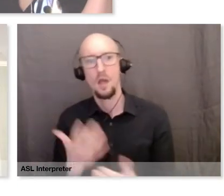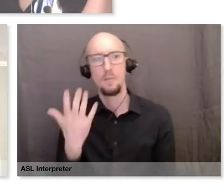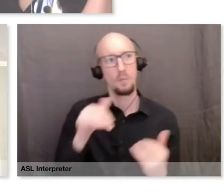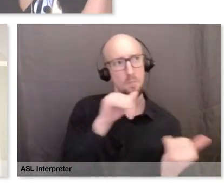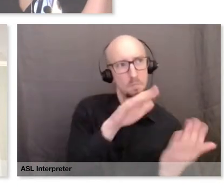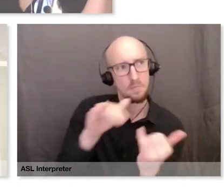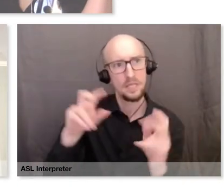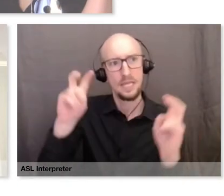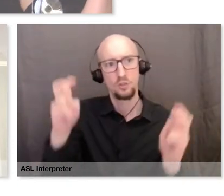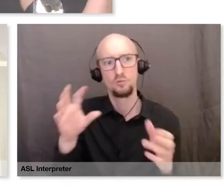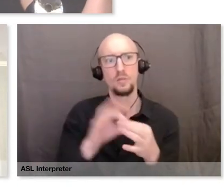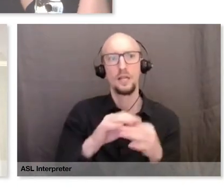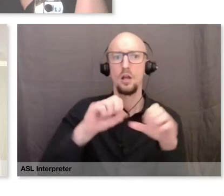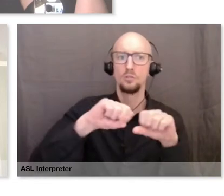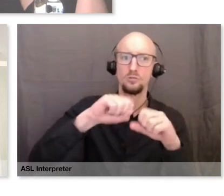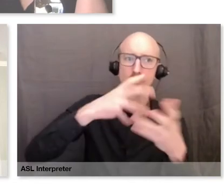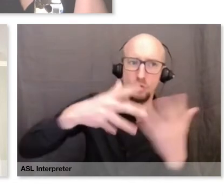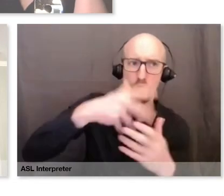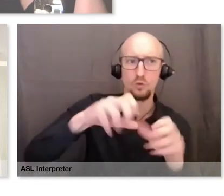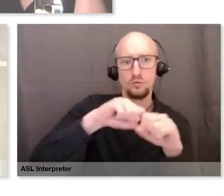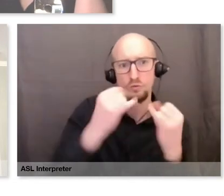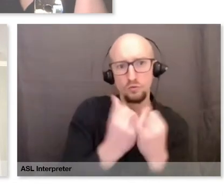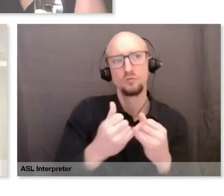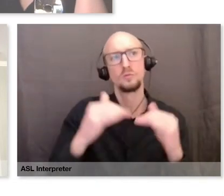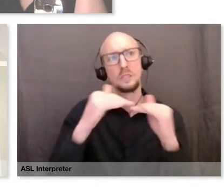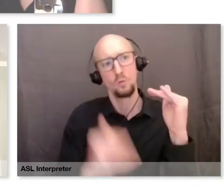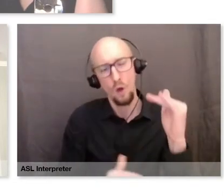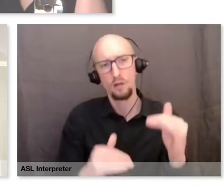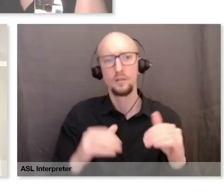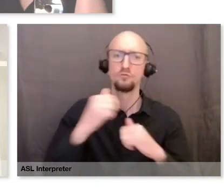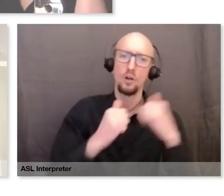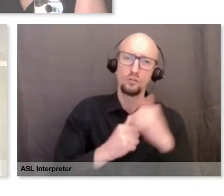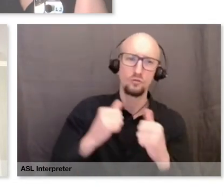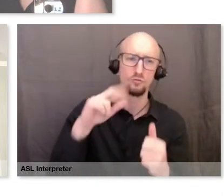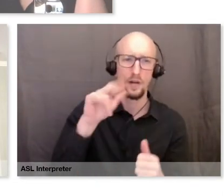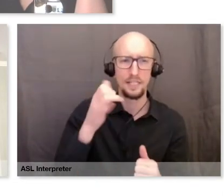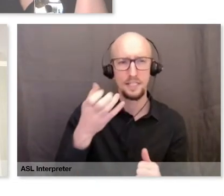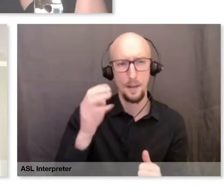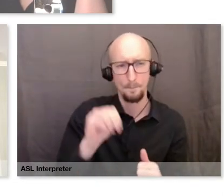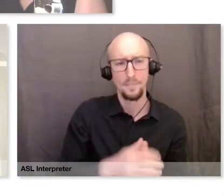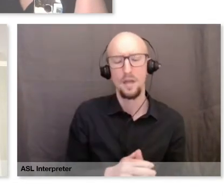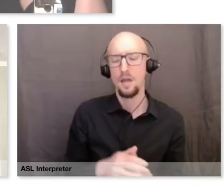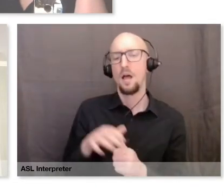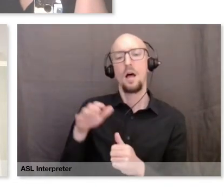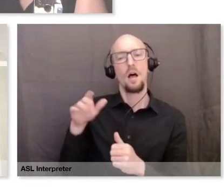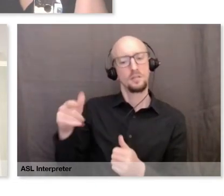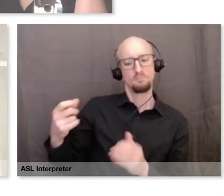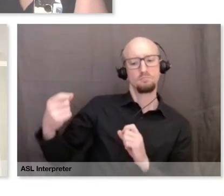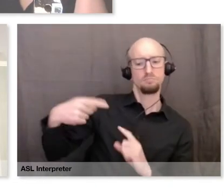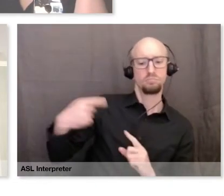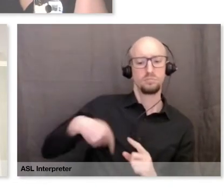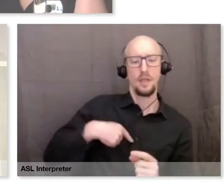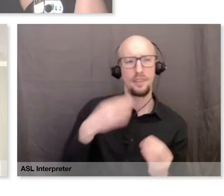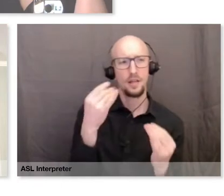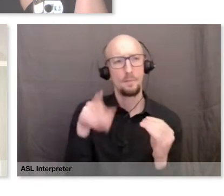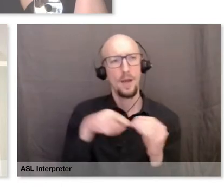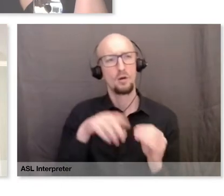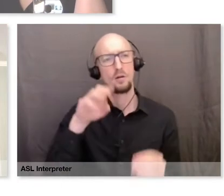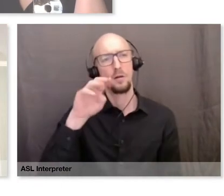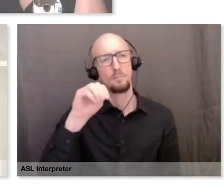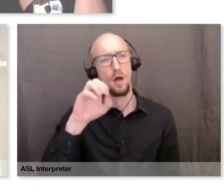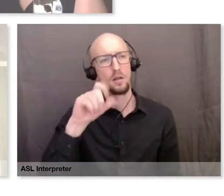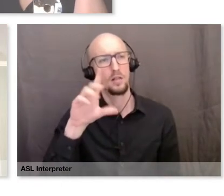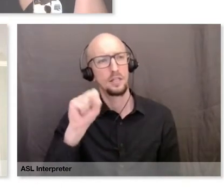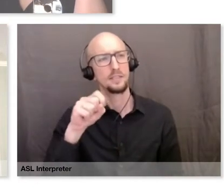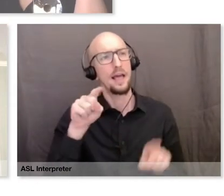and structural racism. And he got us to think about how models as, he got us to think about models as instruments.